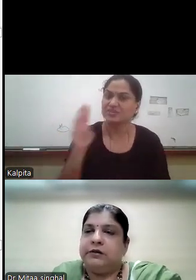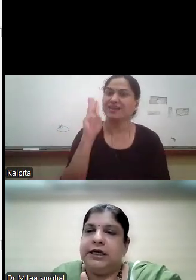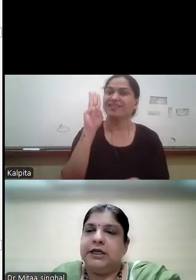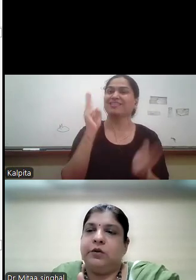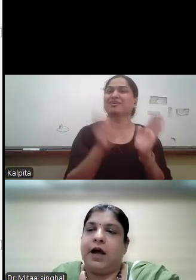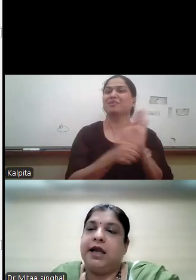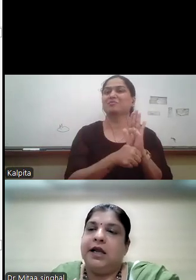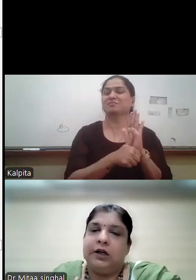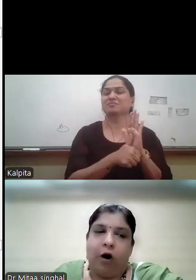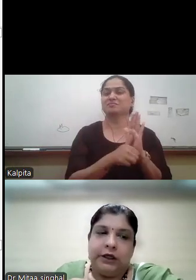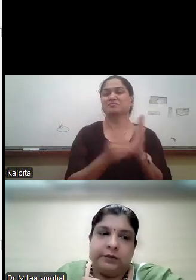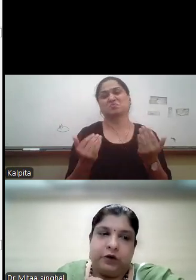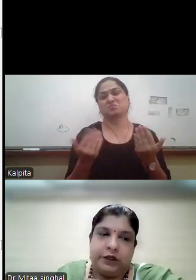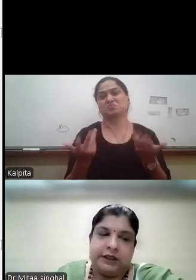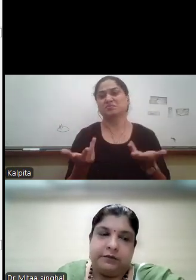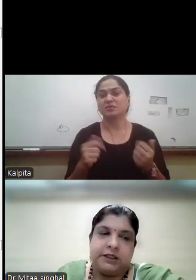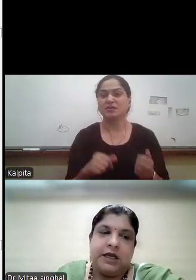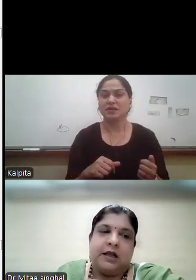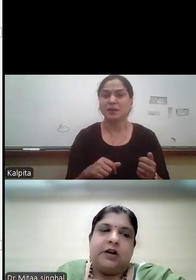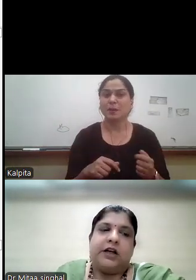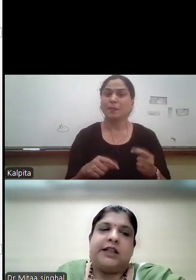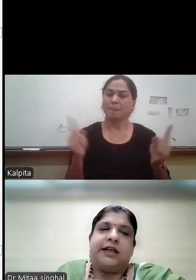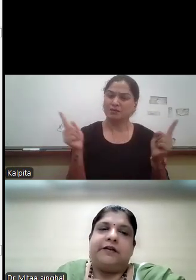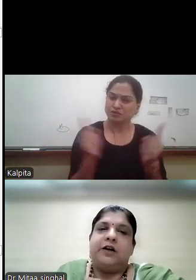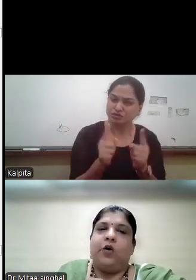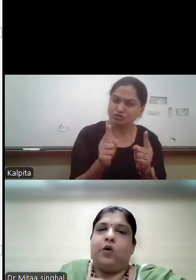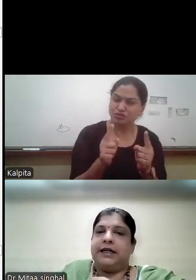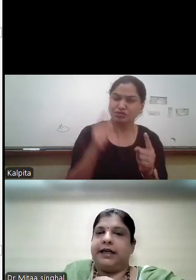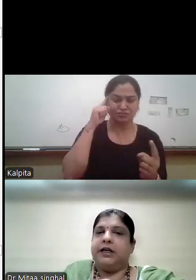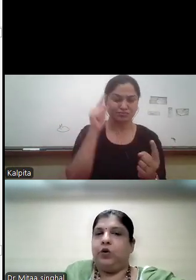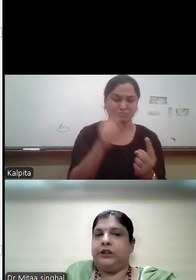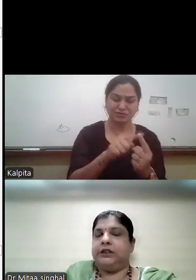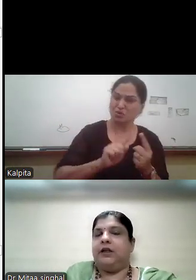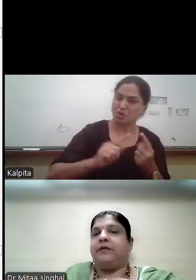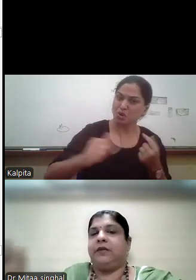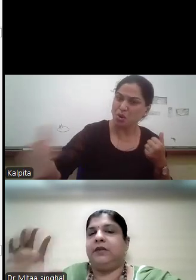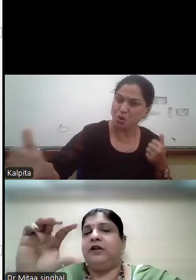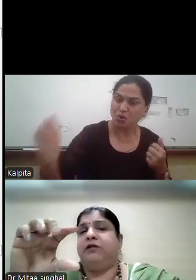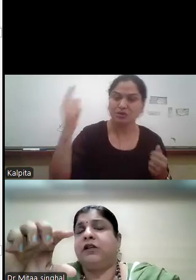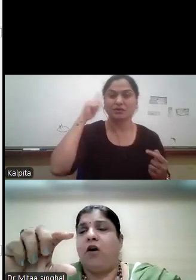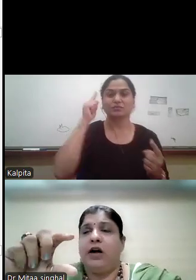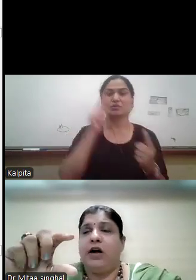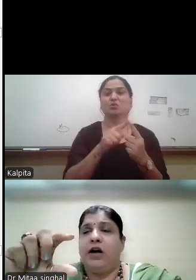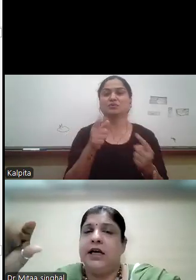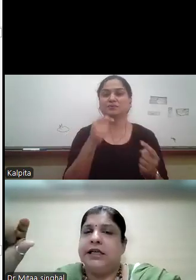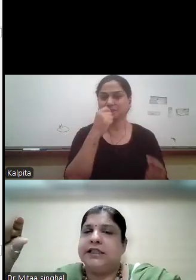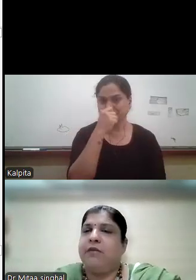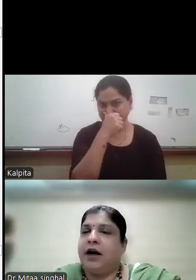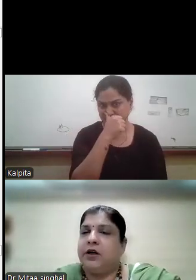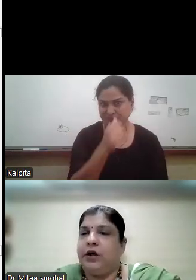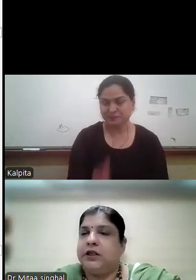Short-term goals will lead to my long-term goal achievements. There are different goal-setting tools. It was called as a